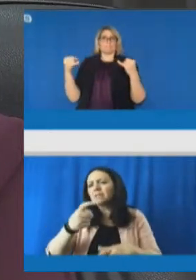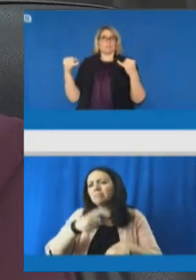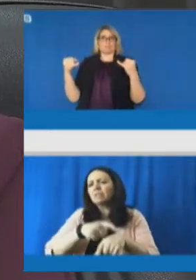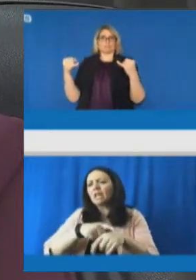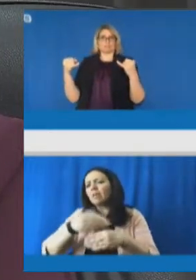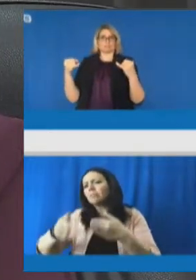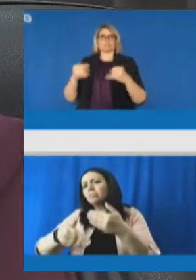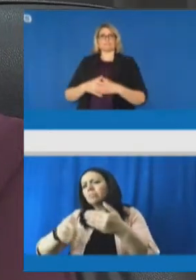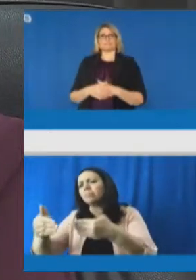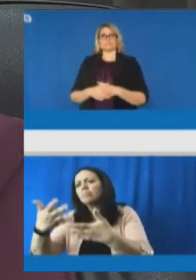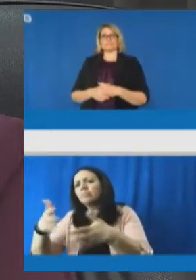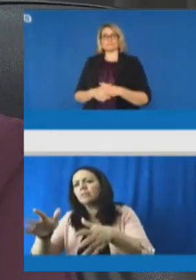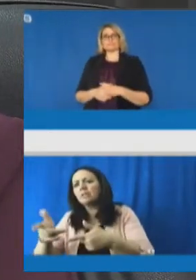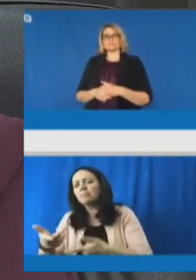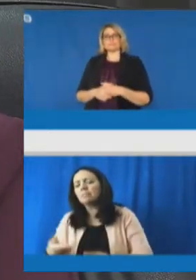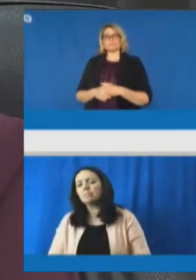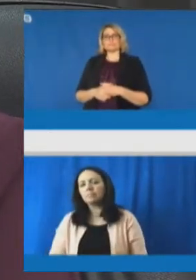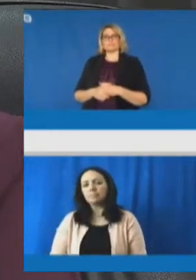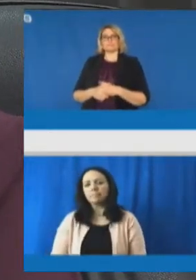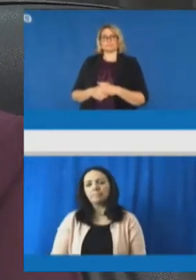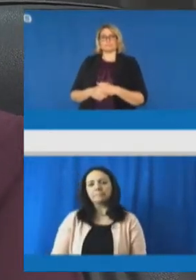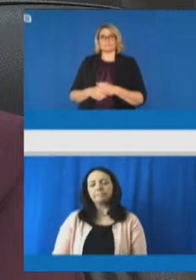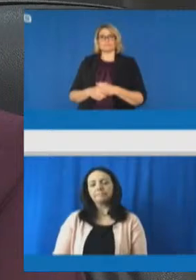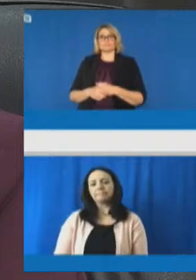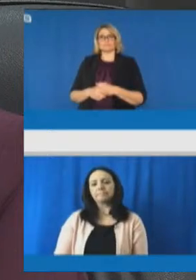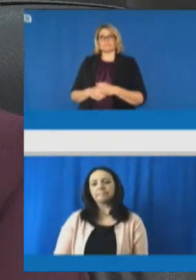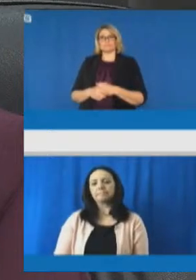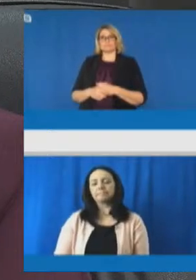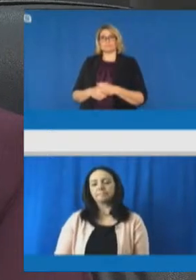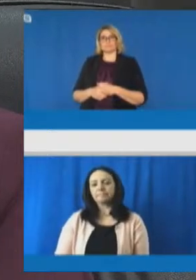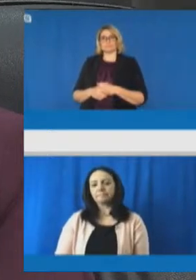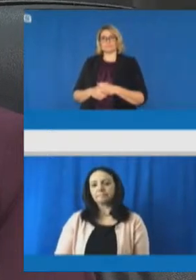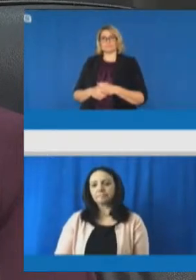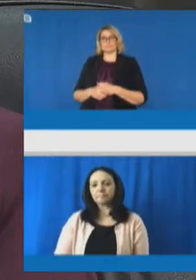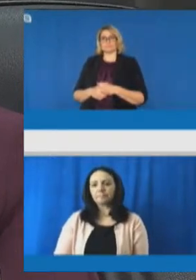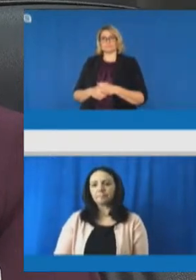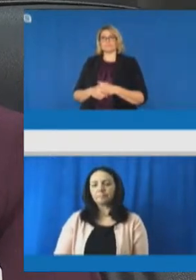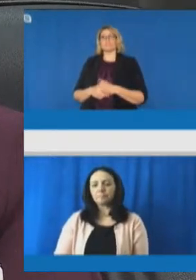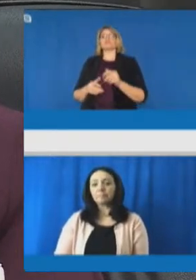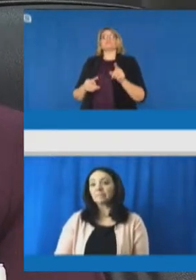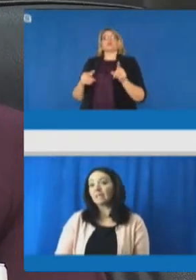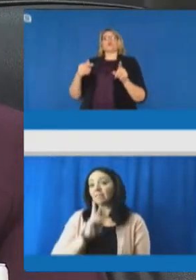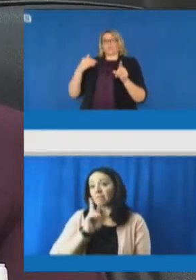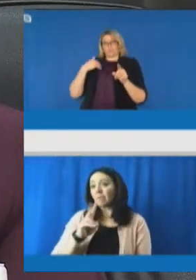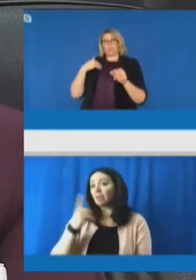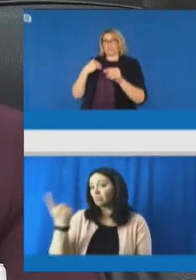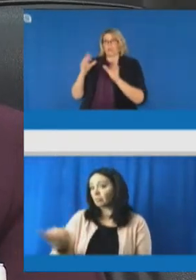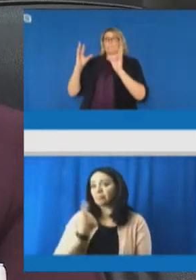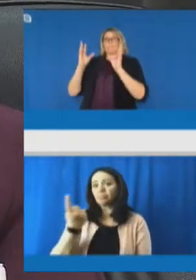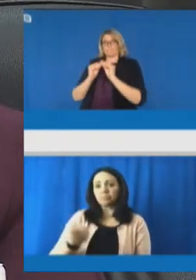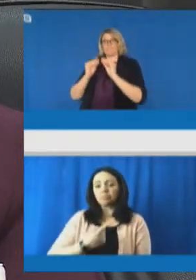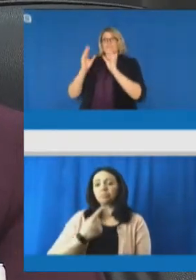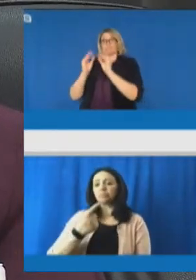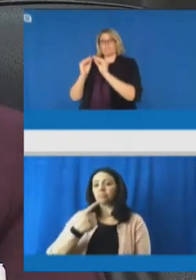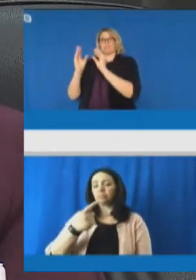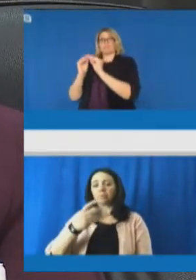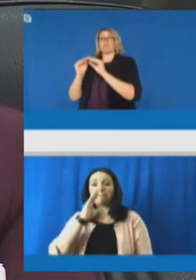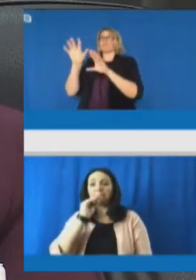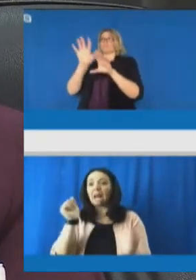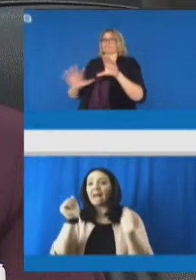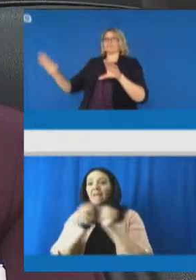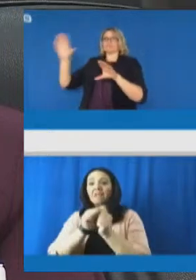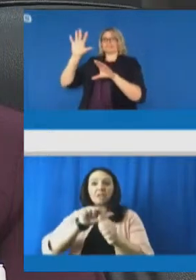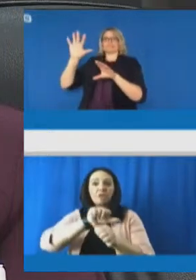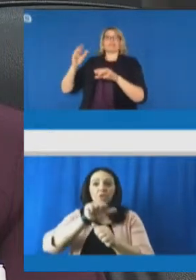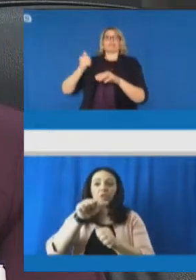that information to our jurisdictions. And certainly, if we're going to move towards an Atlantic bubble, it would make complete sense for us to have as much alignment